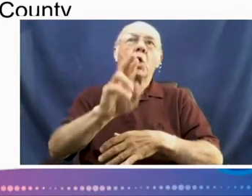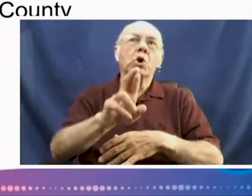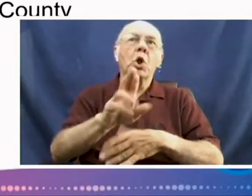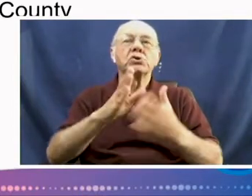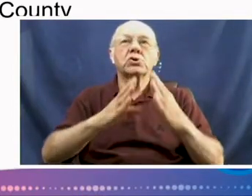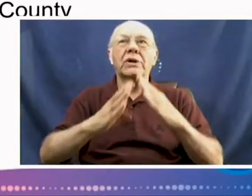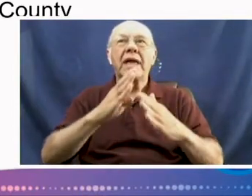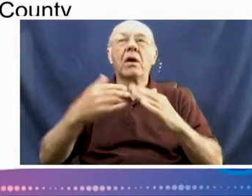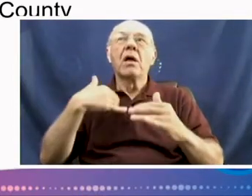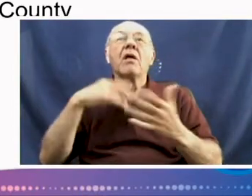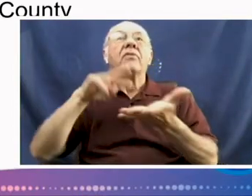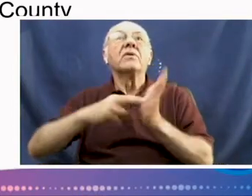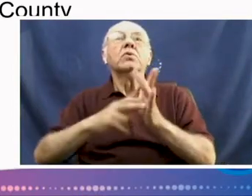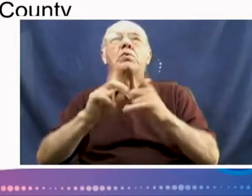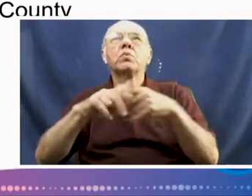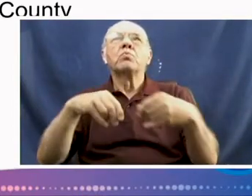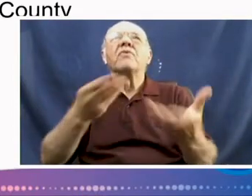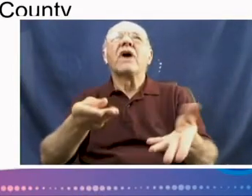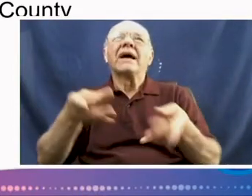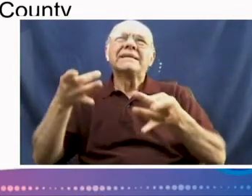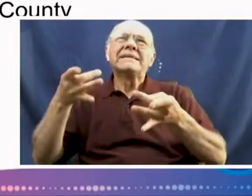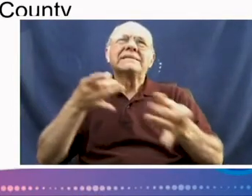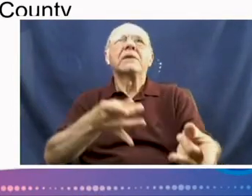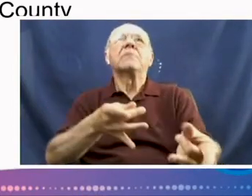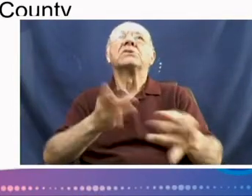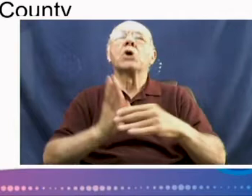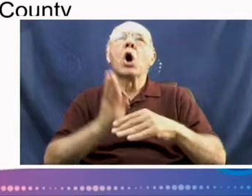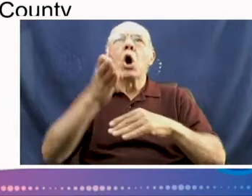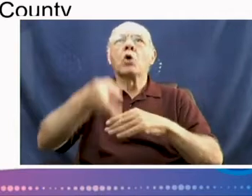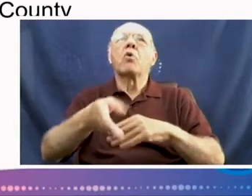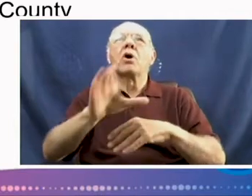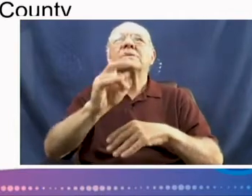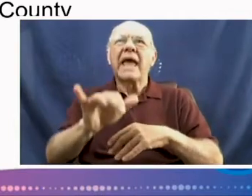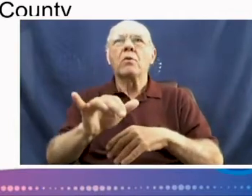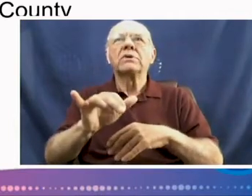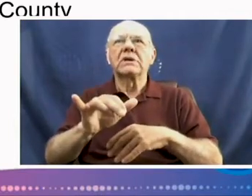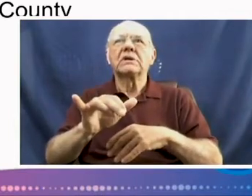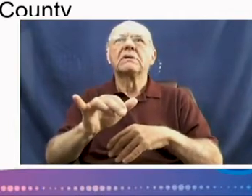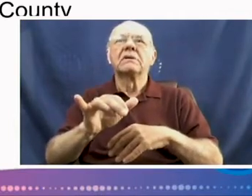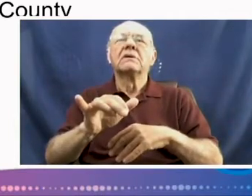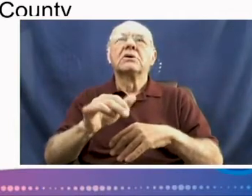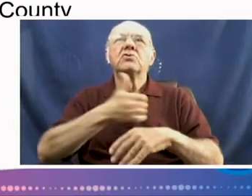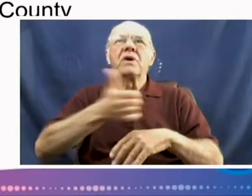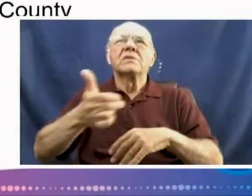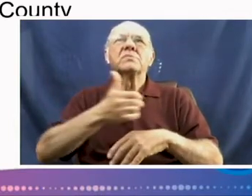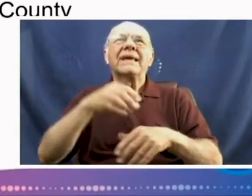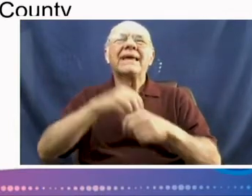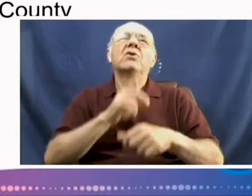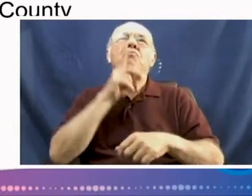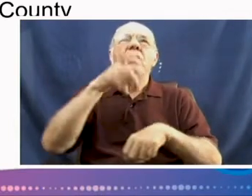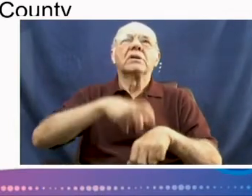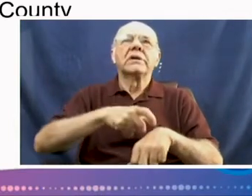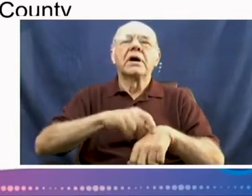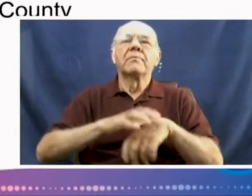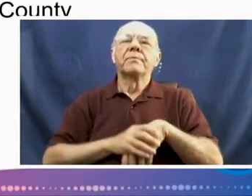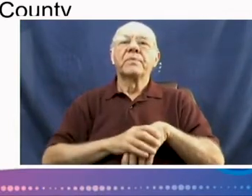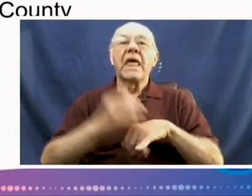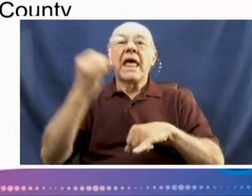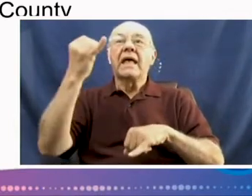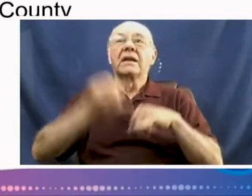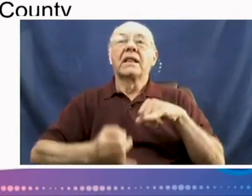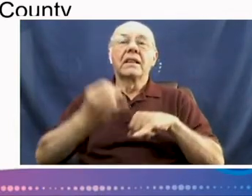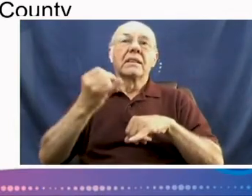provide seamless across-county border transportation in real time. And lastly, we have